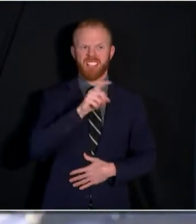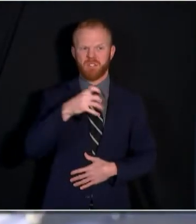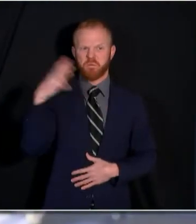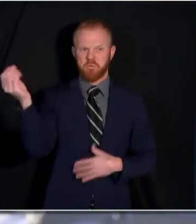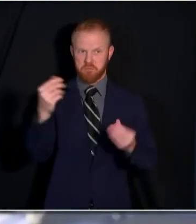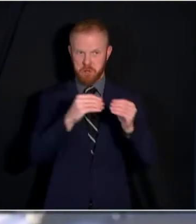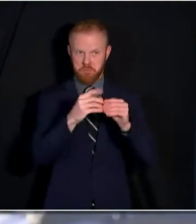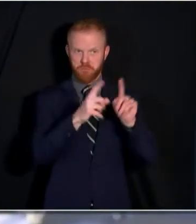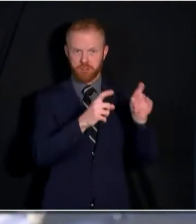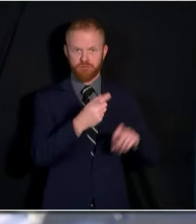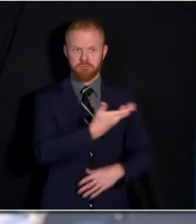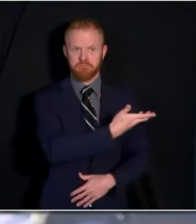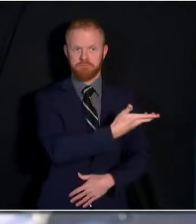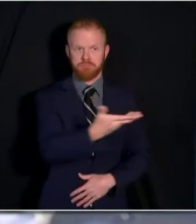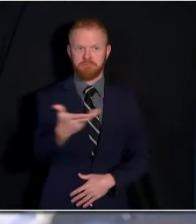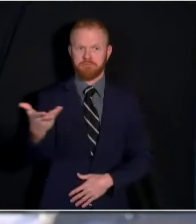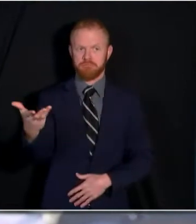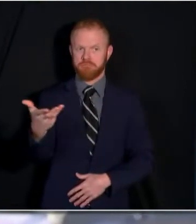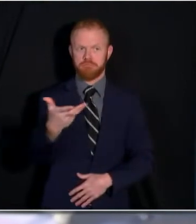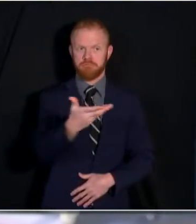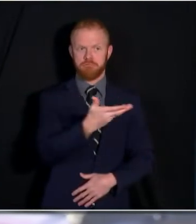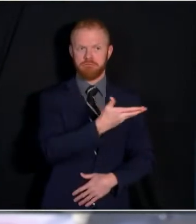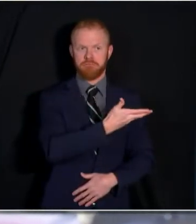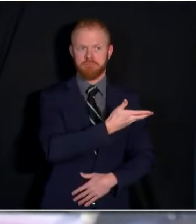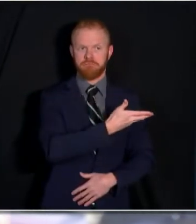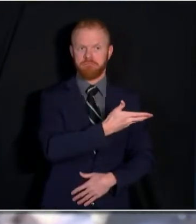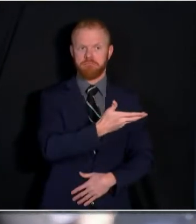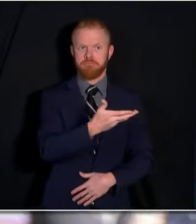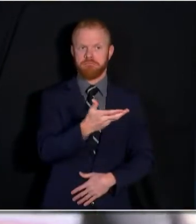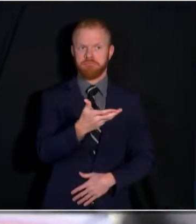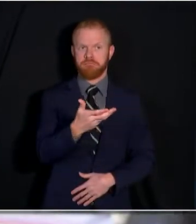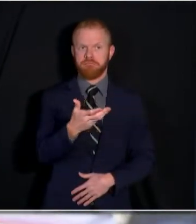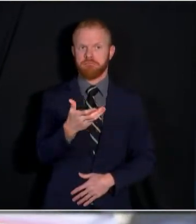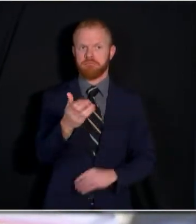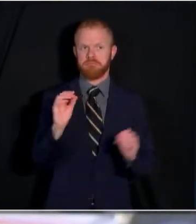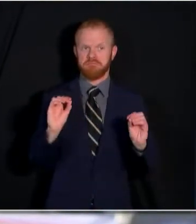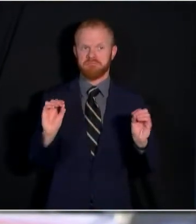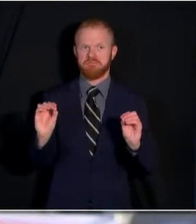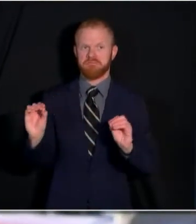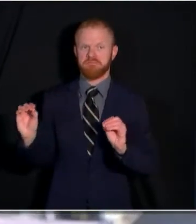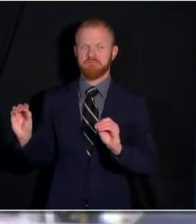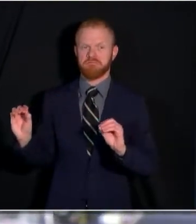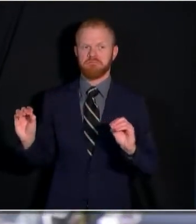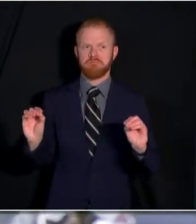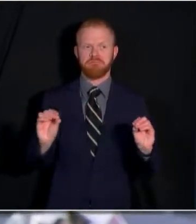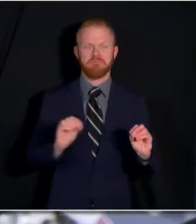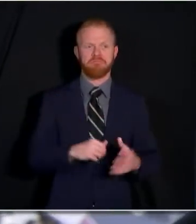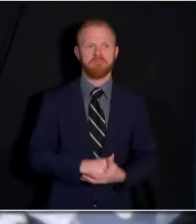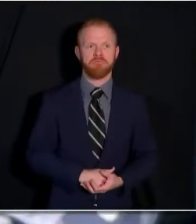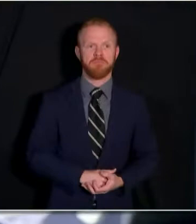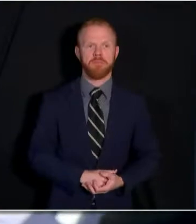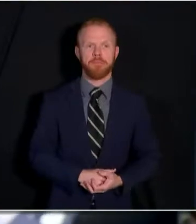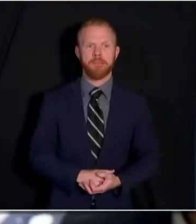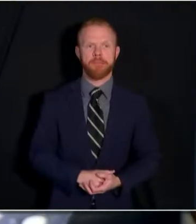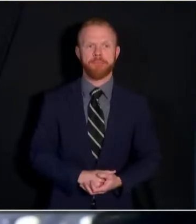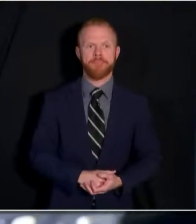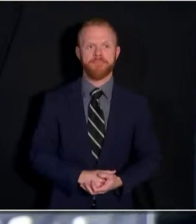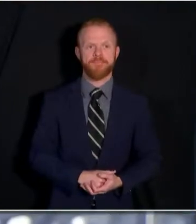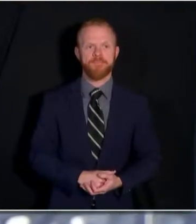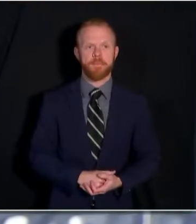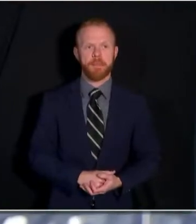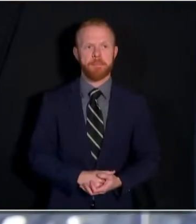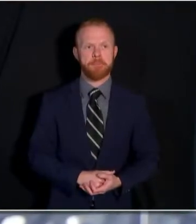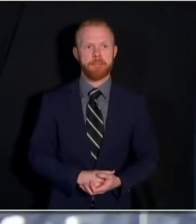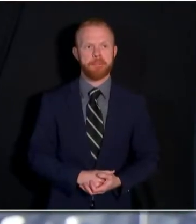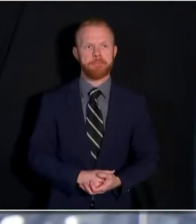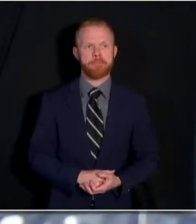check. Anything specifically for them? No? There we are? Are you getting away? Okay. Good. Sorry, I can't hear you,